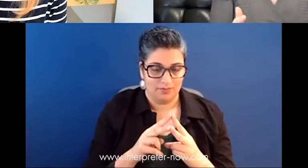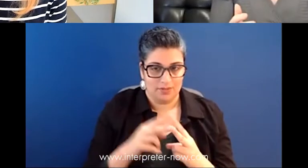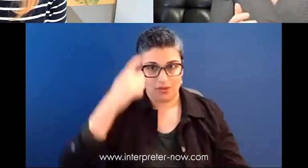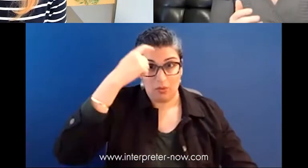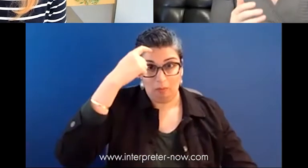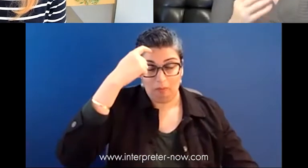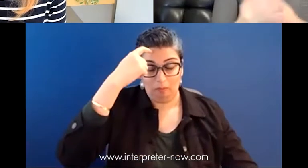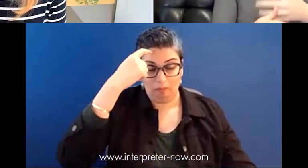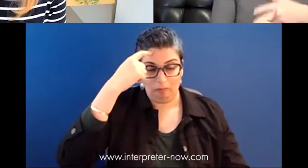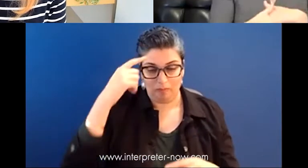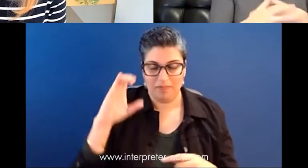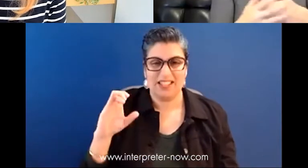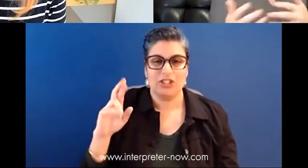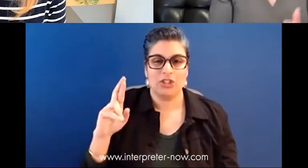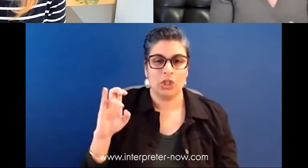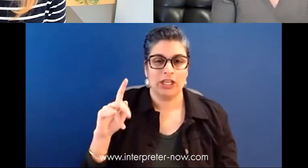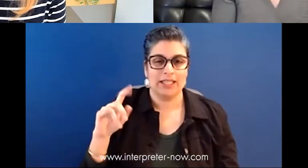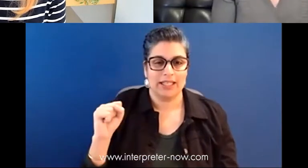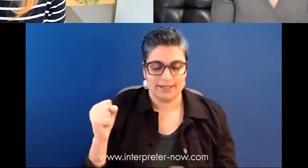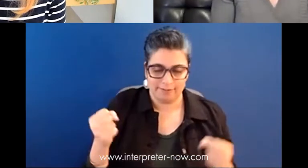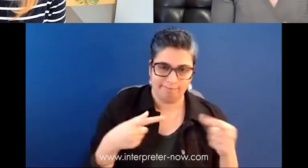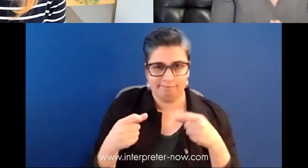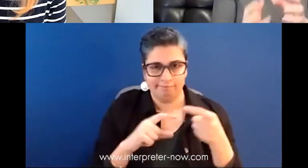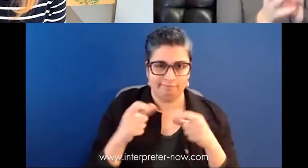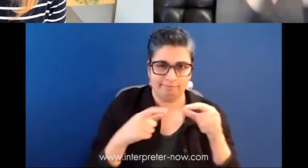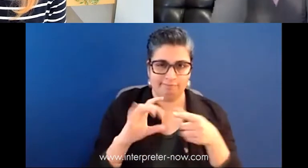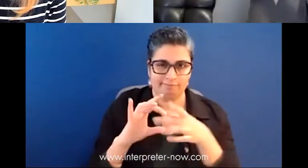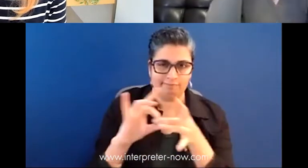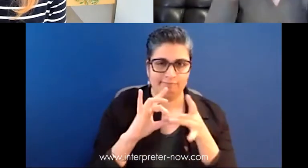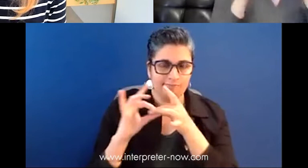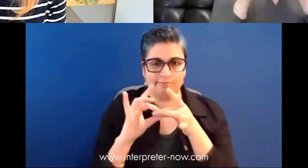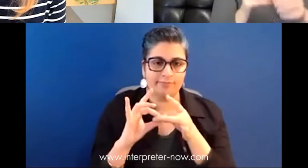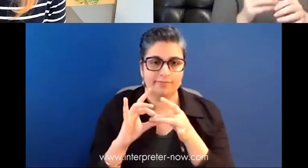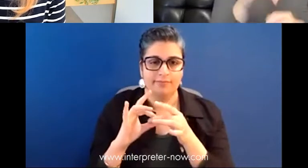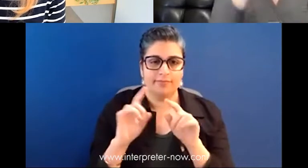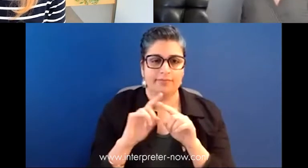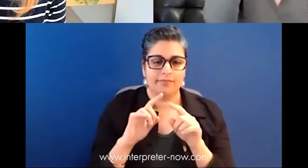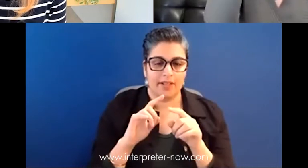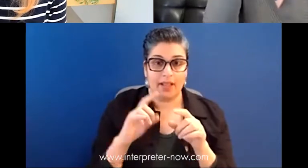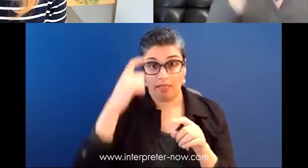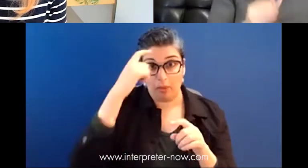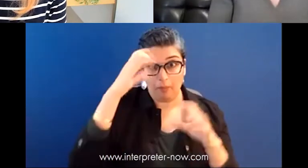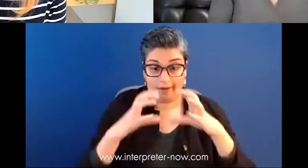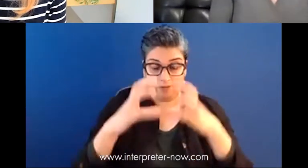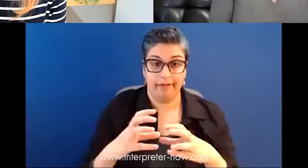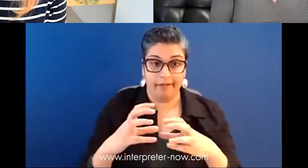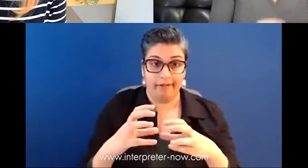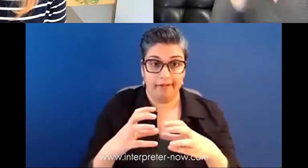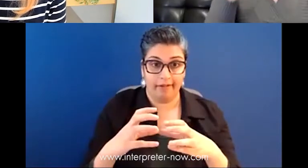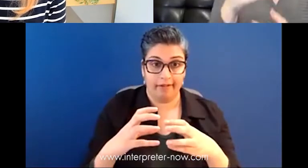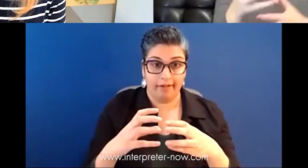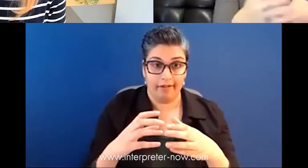our minds, and they involve a whole bunch of different local parts of our brain, such as medial